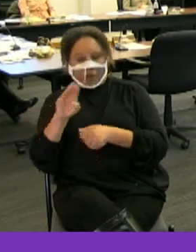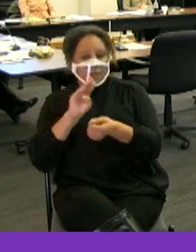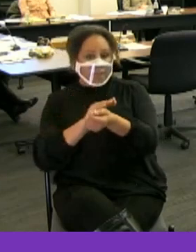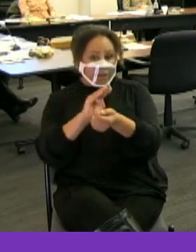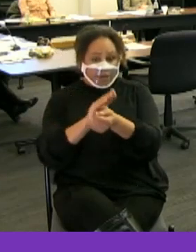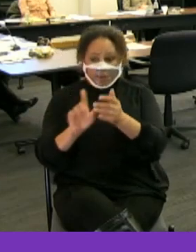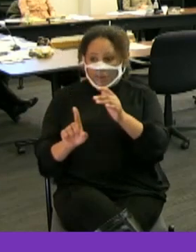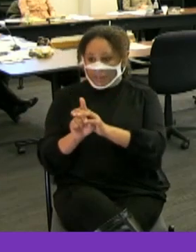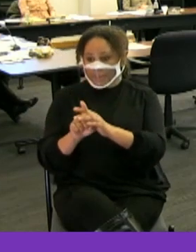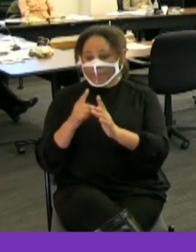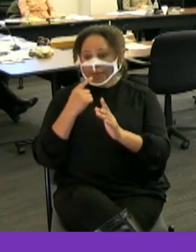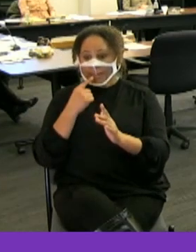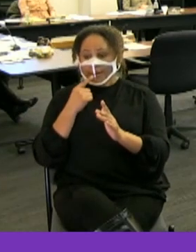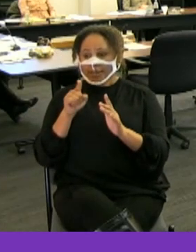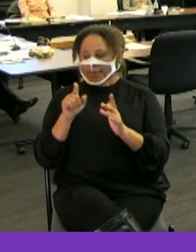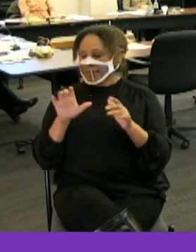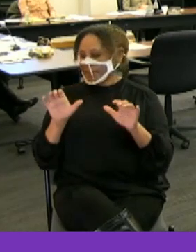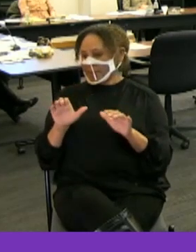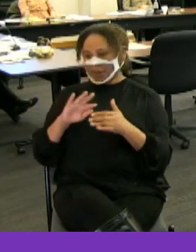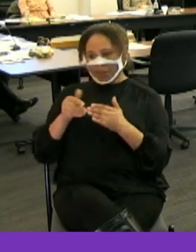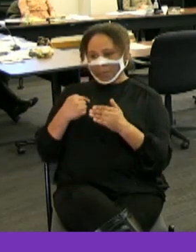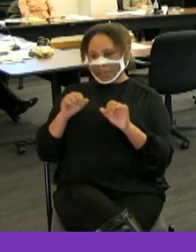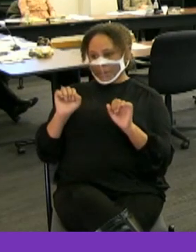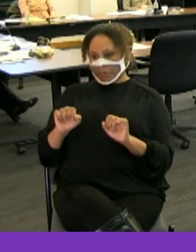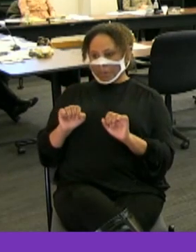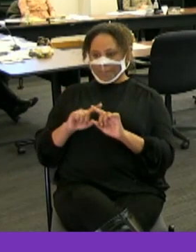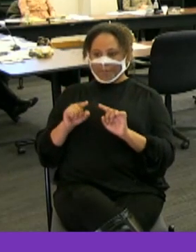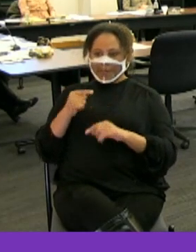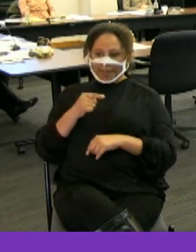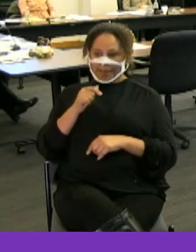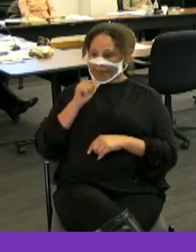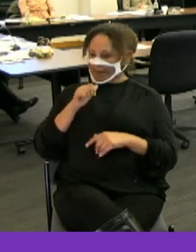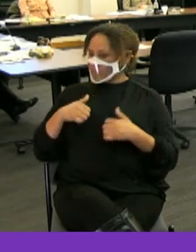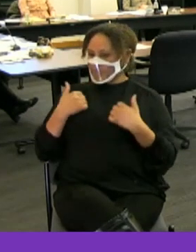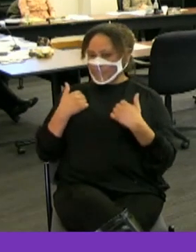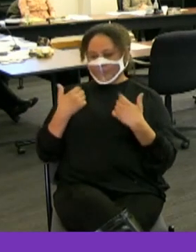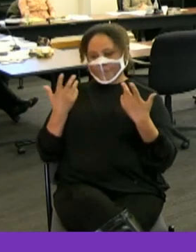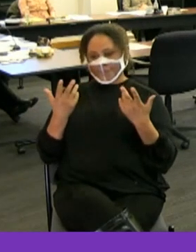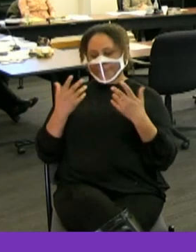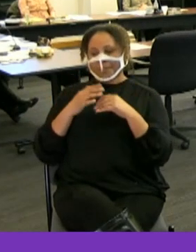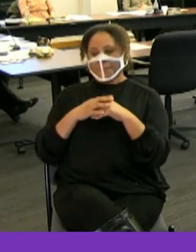in and said that they did all they could, but that he did not survive.